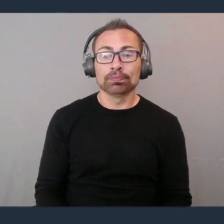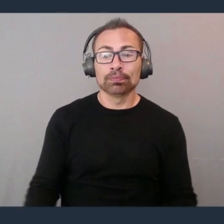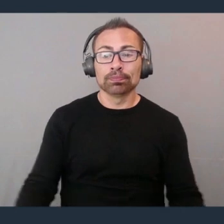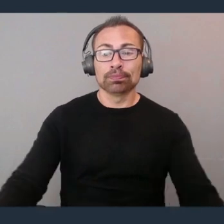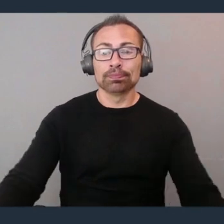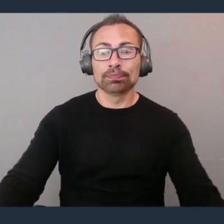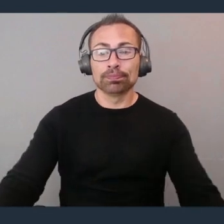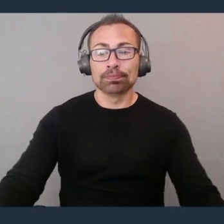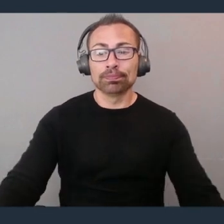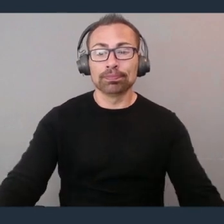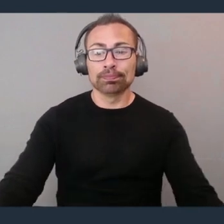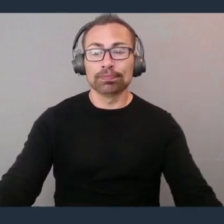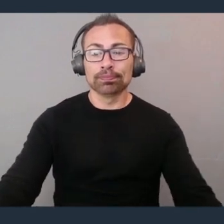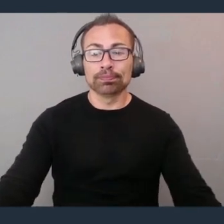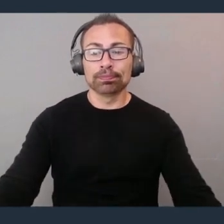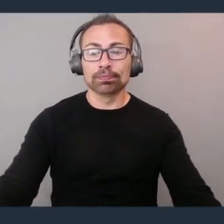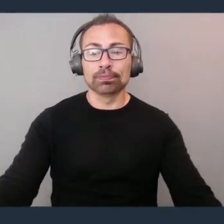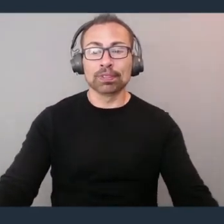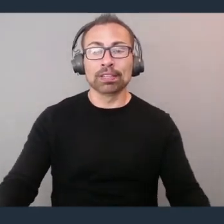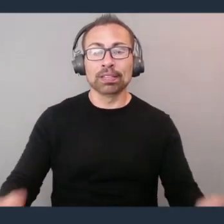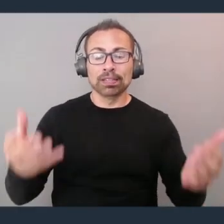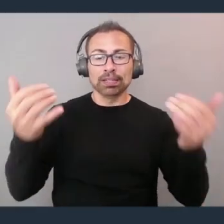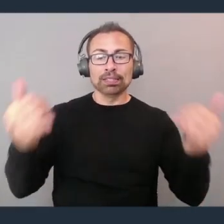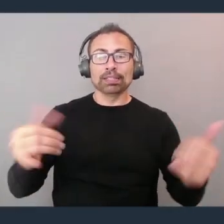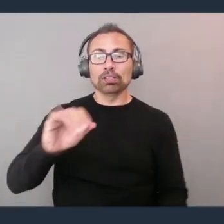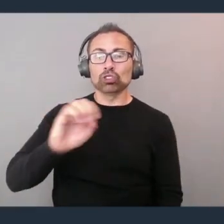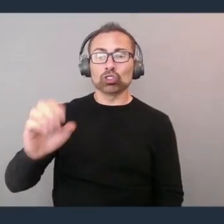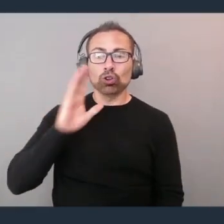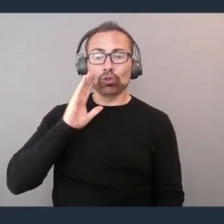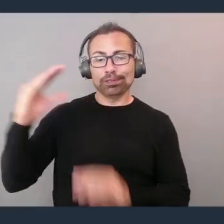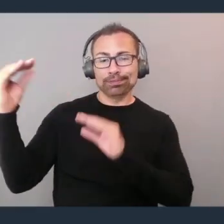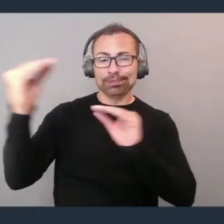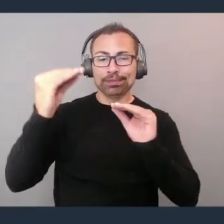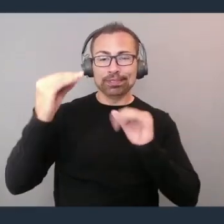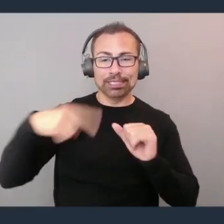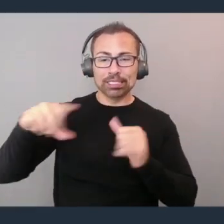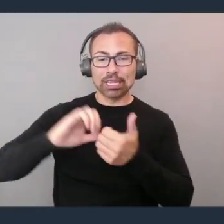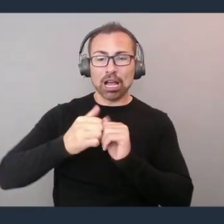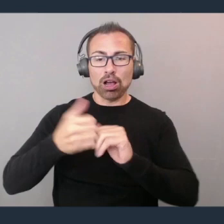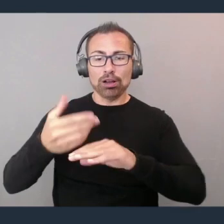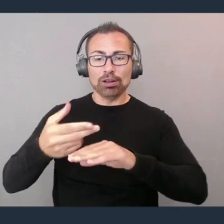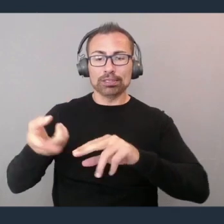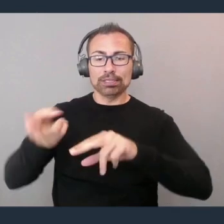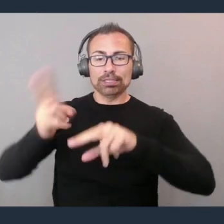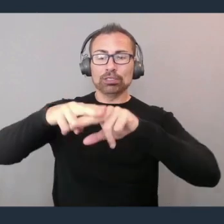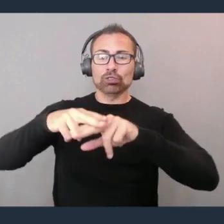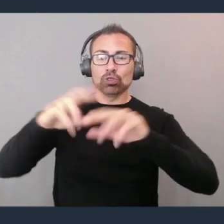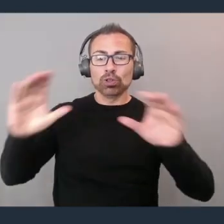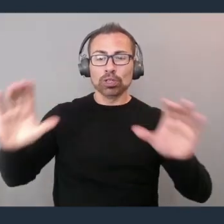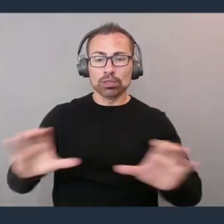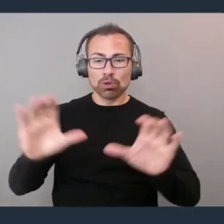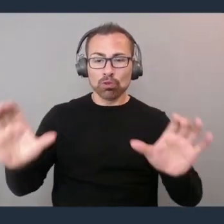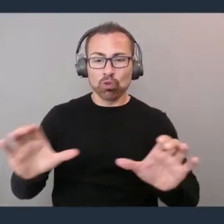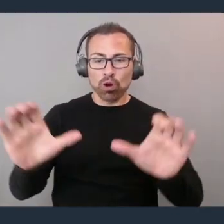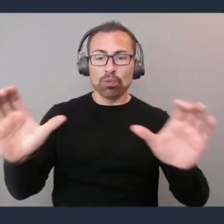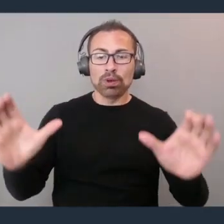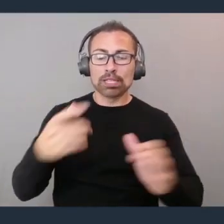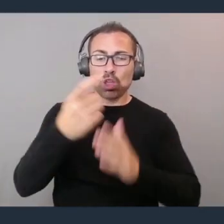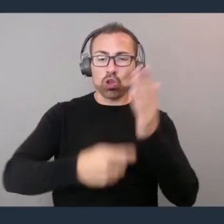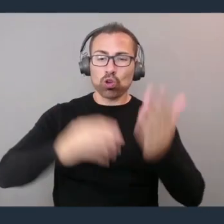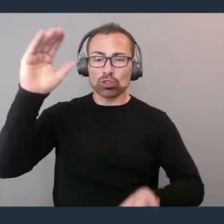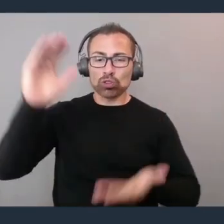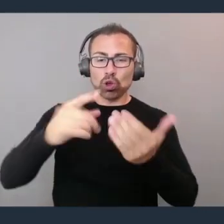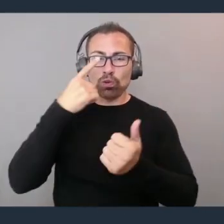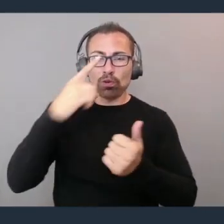welcome Joe Inertia. Joe will be teaching us how we can increase performance and lower costs when deploying large parameter models.